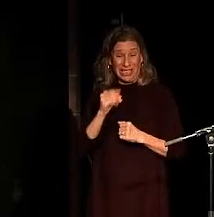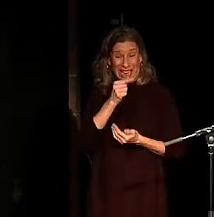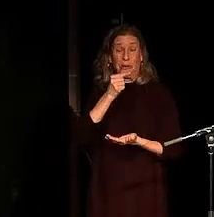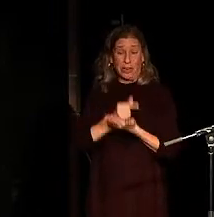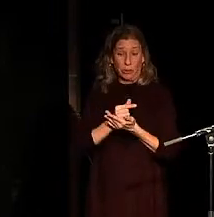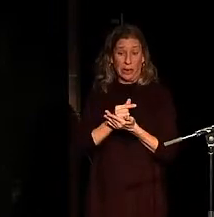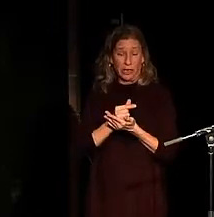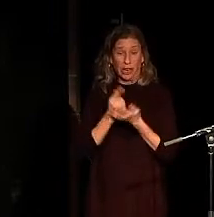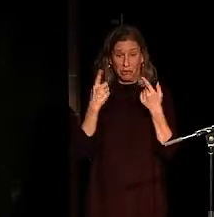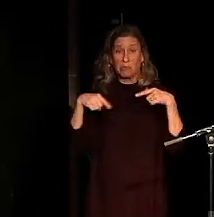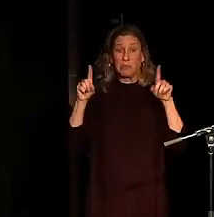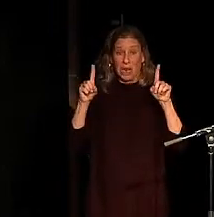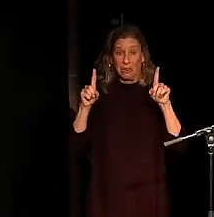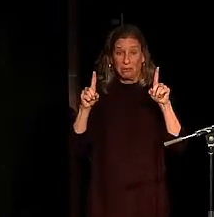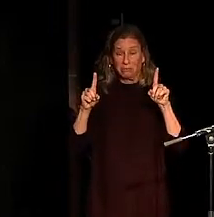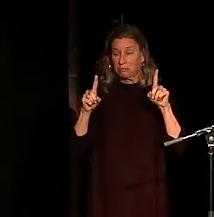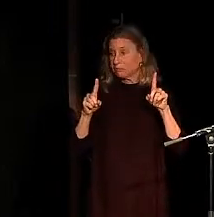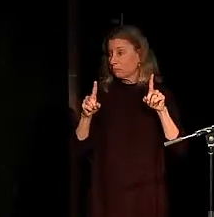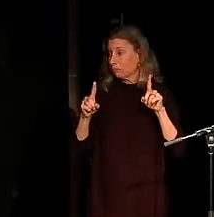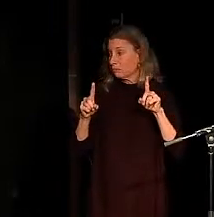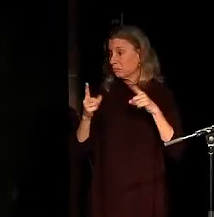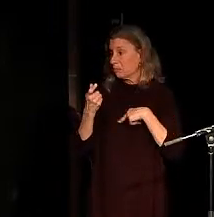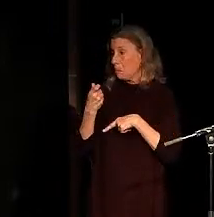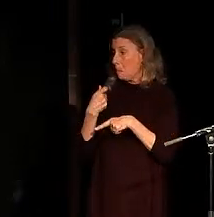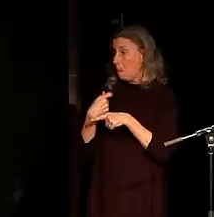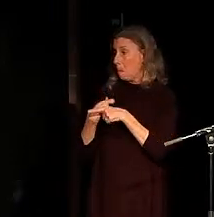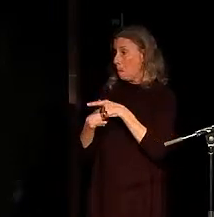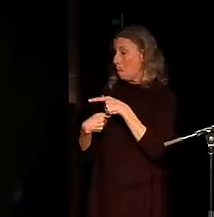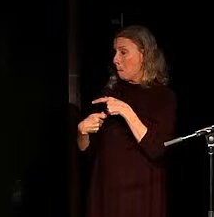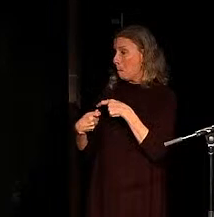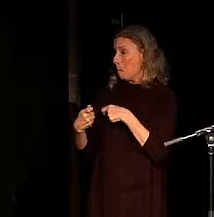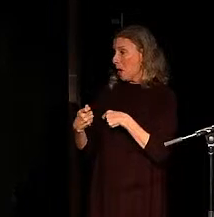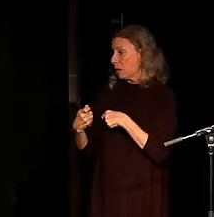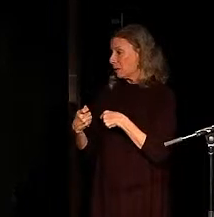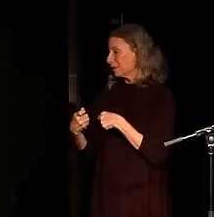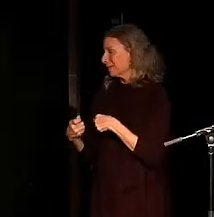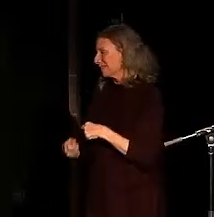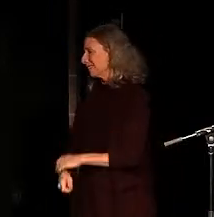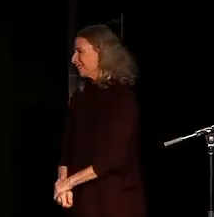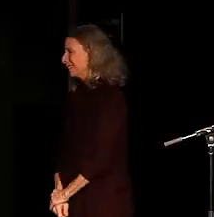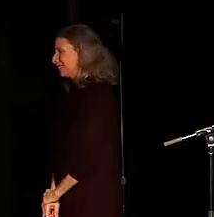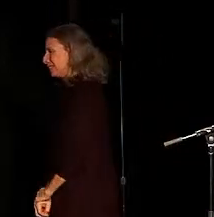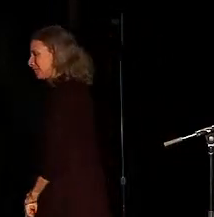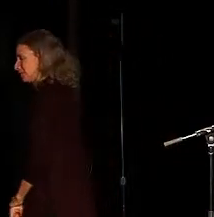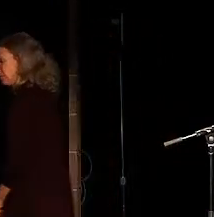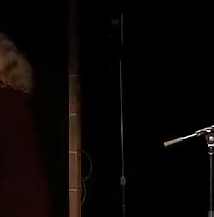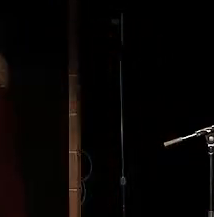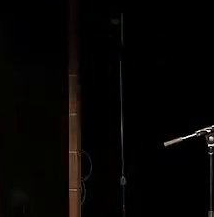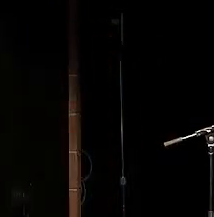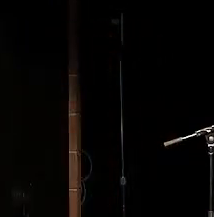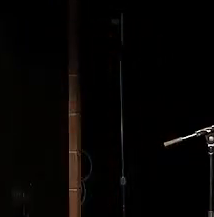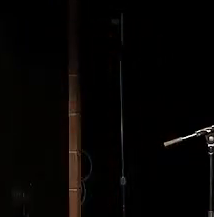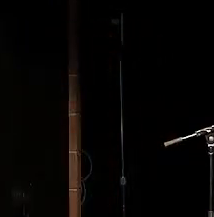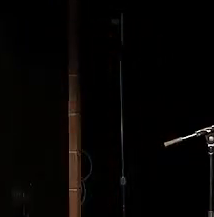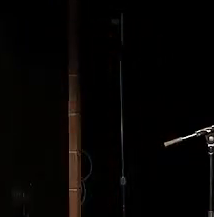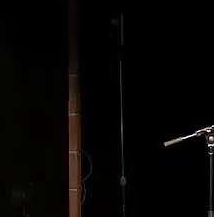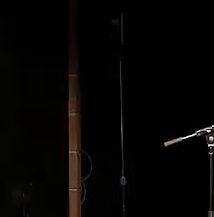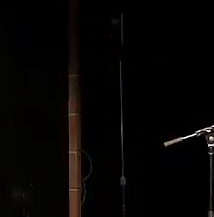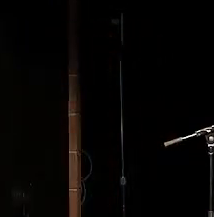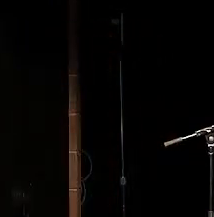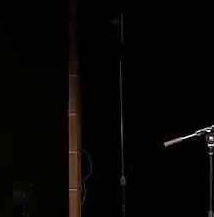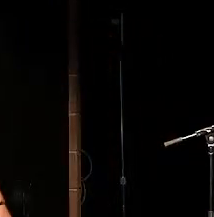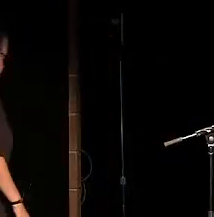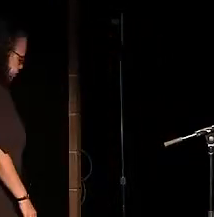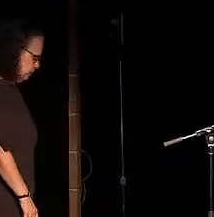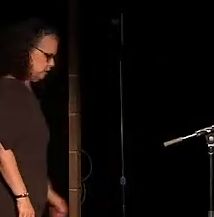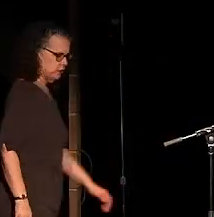Eric, you did our LaGuardia application to Aspen, to the Aspen Excellence Prize, and we became a semifinalist last year. Did you come across some of the